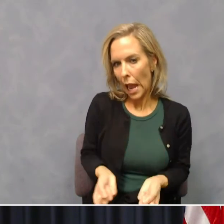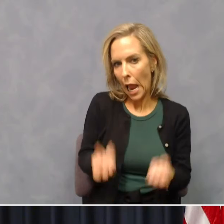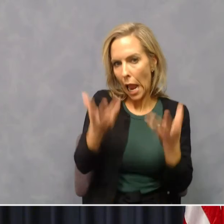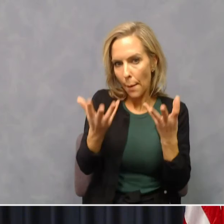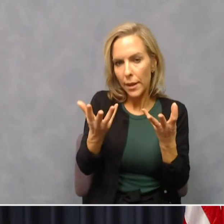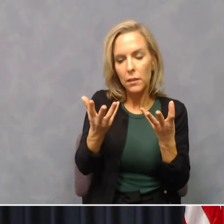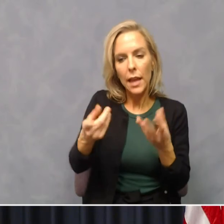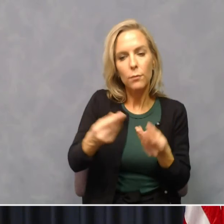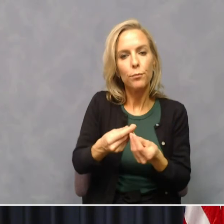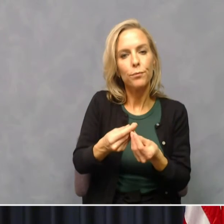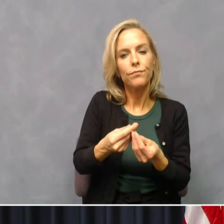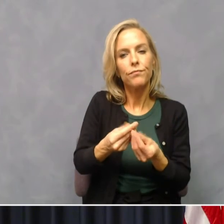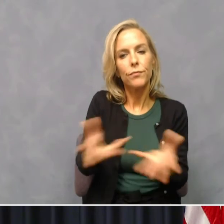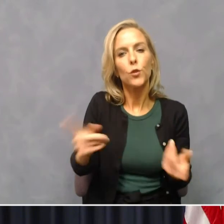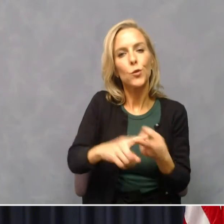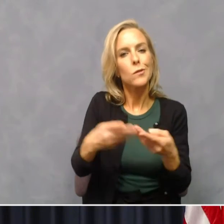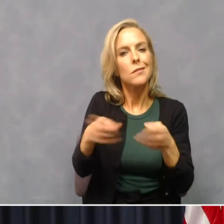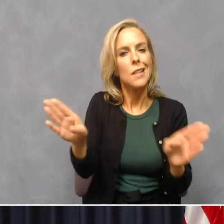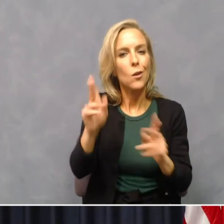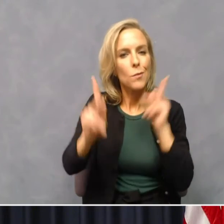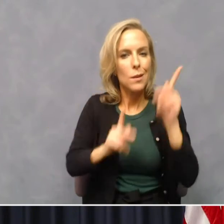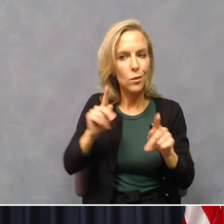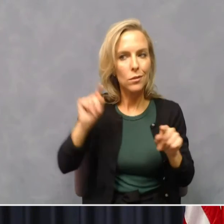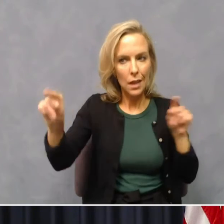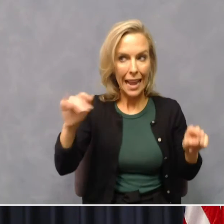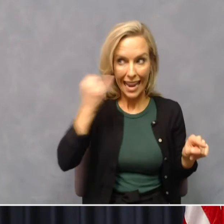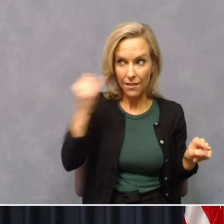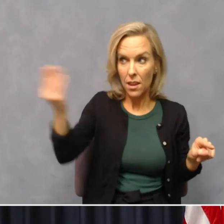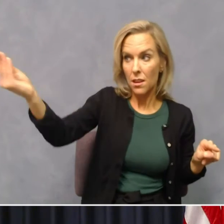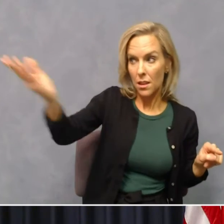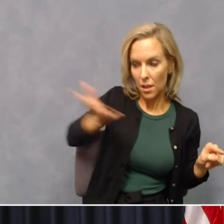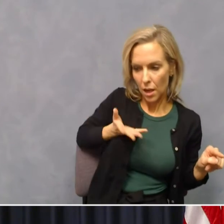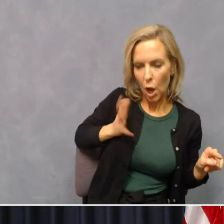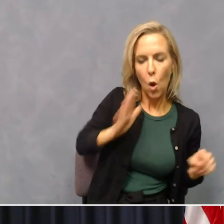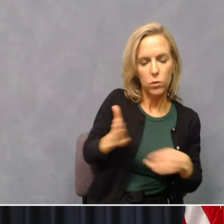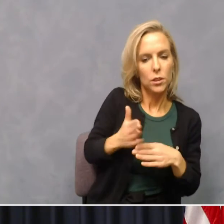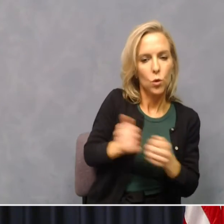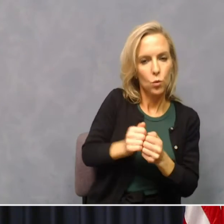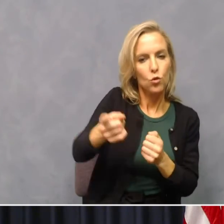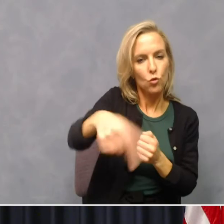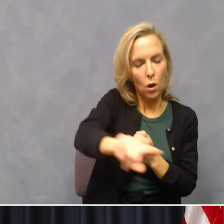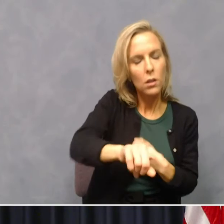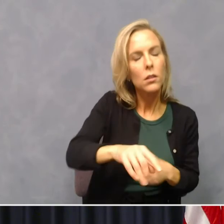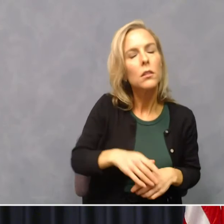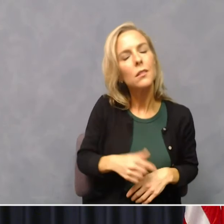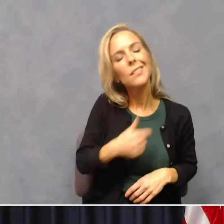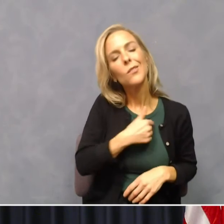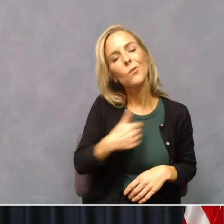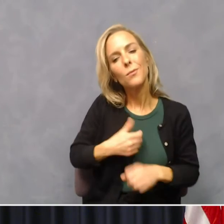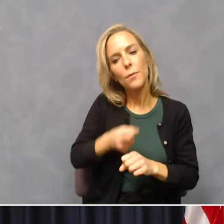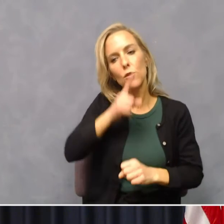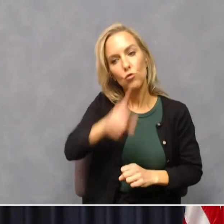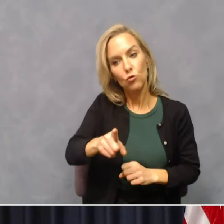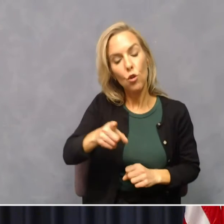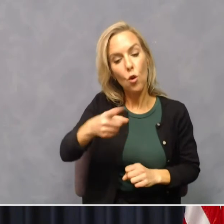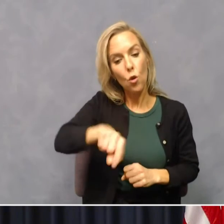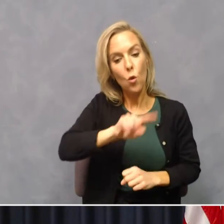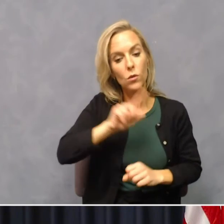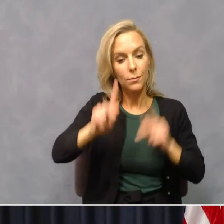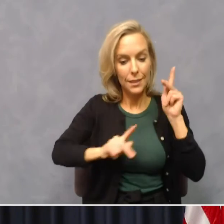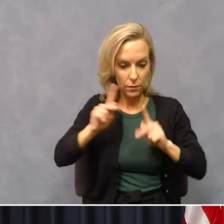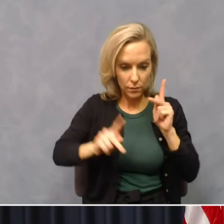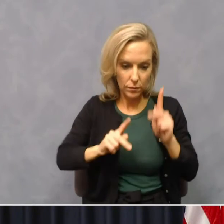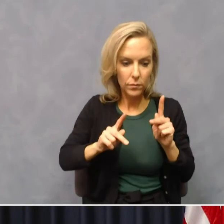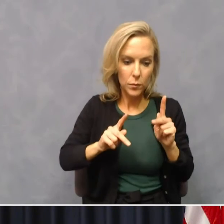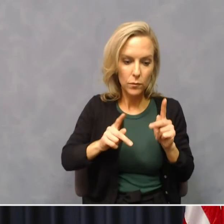given. If that's been reported to us, we'll provide it to you. We're going to need to make sure that those individuals who got